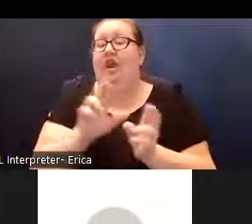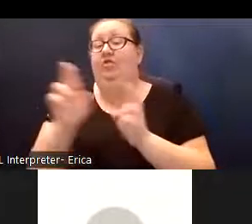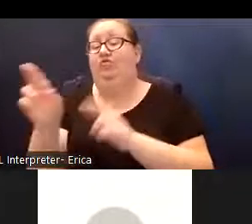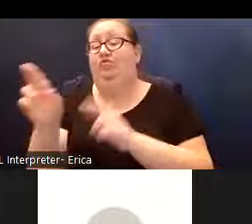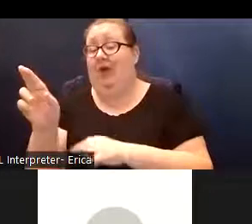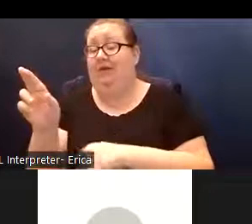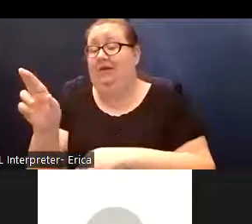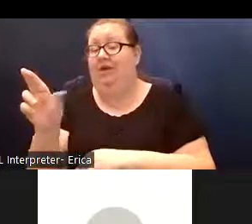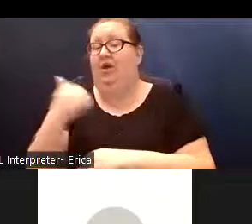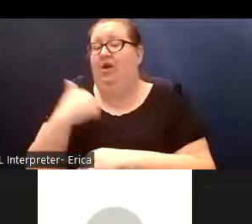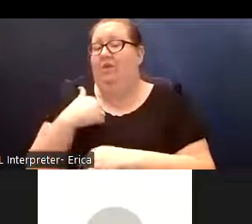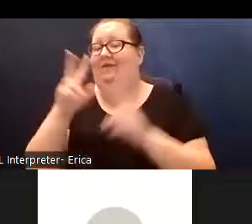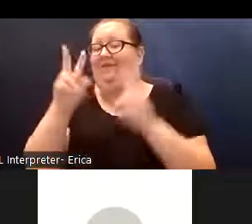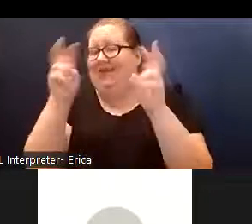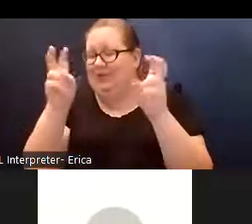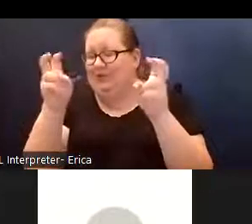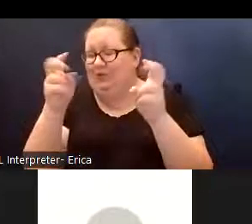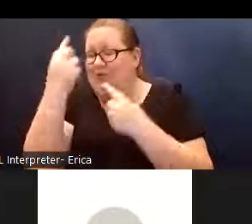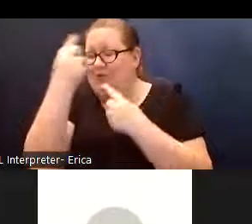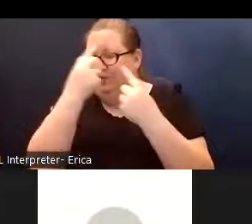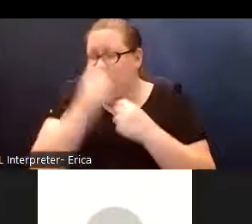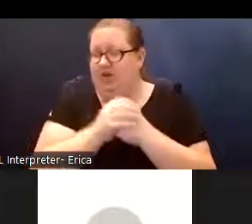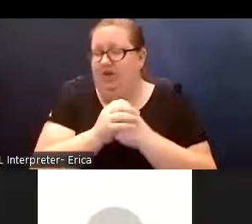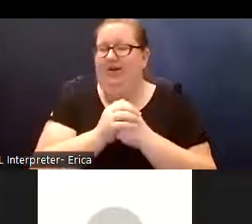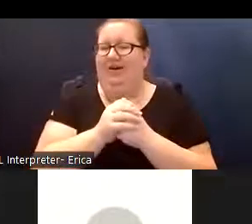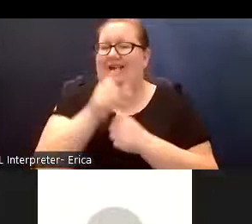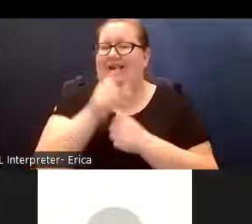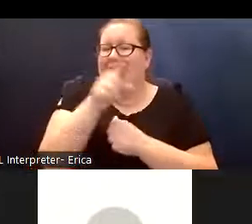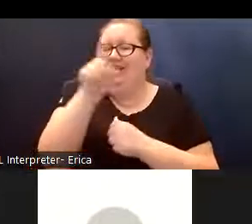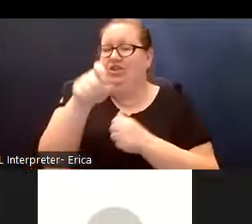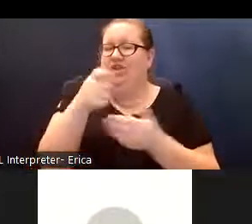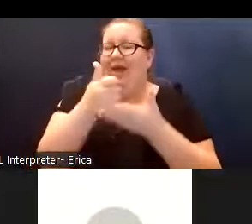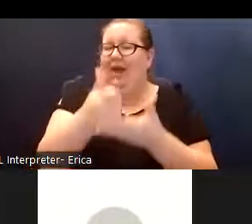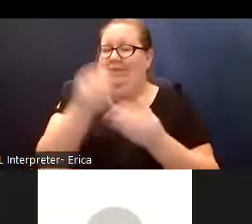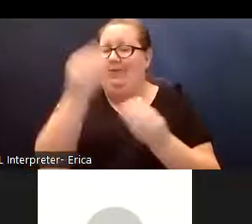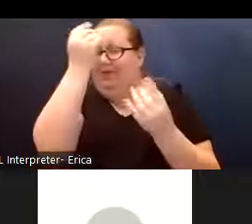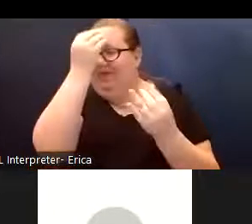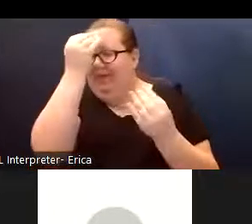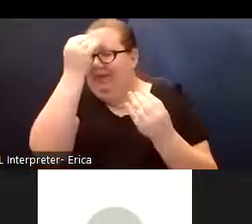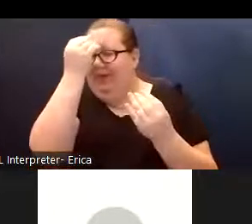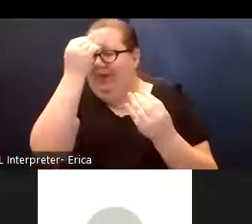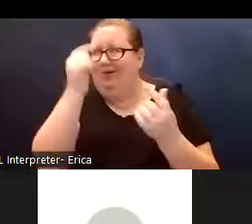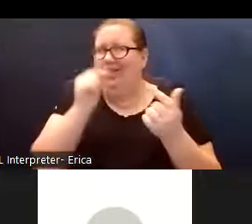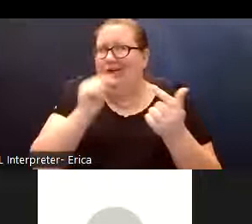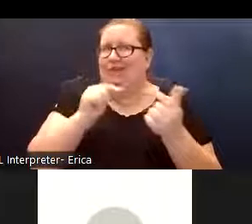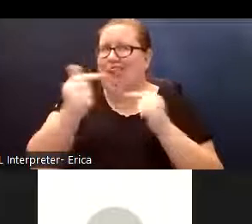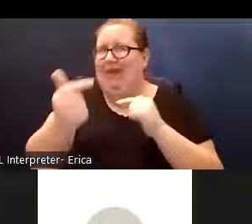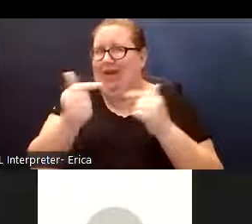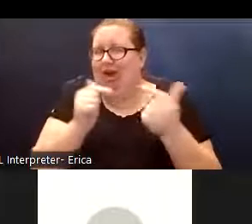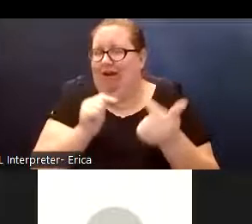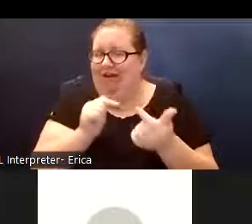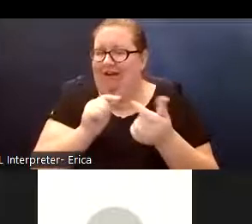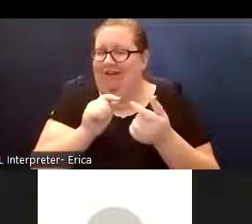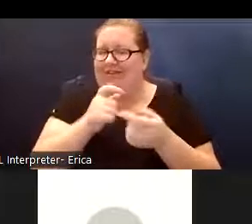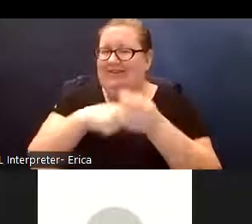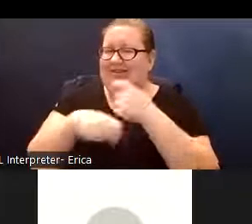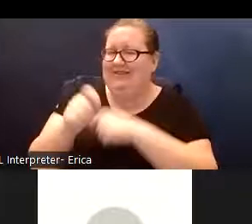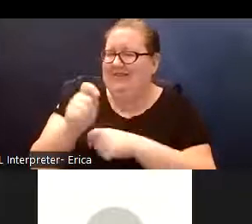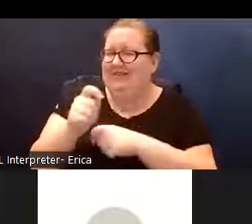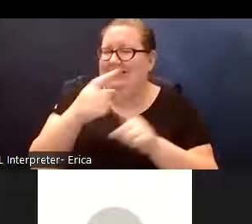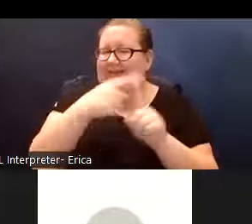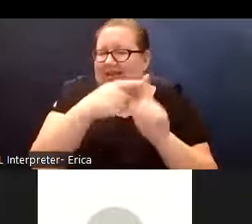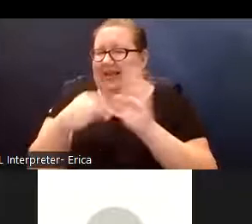the issues to consider. Now, this should help you think about trade-offs, things that you might not like about this